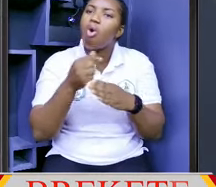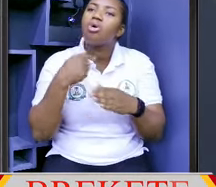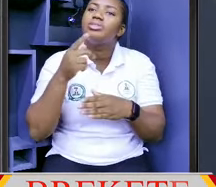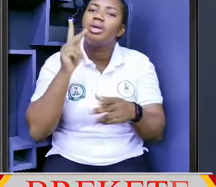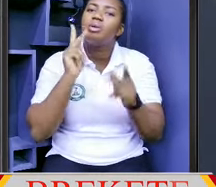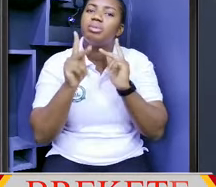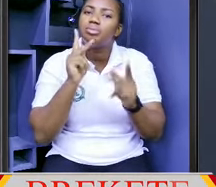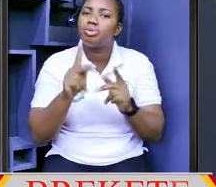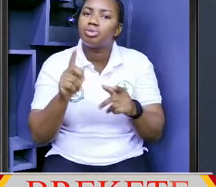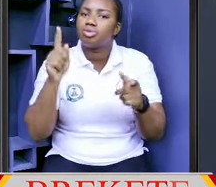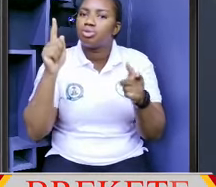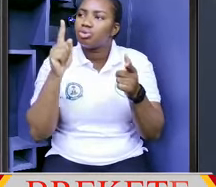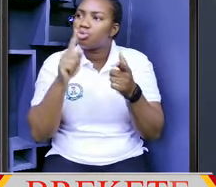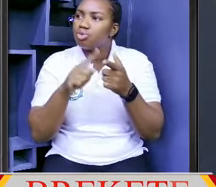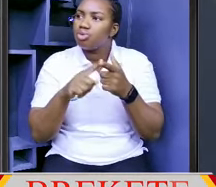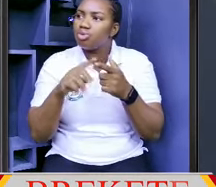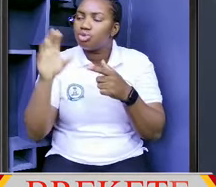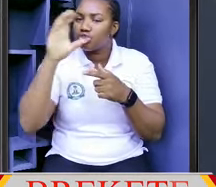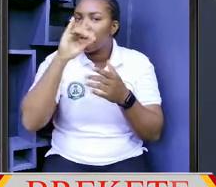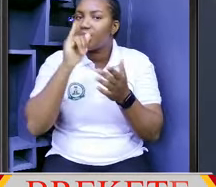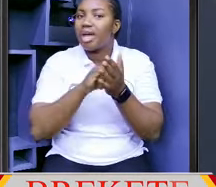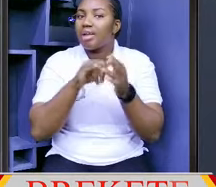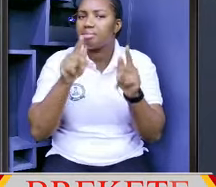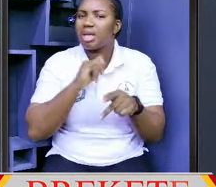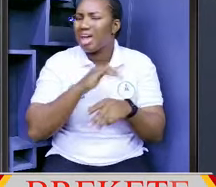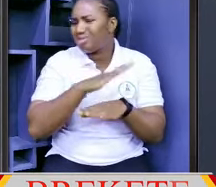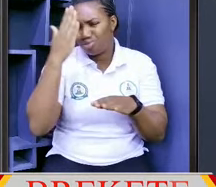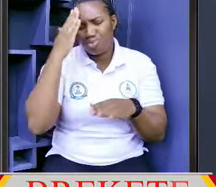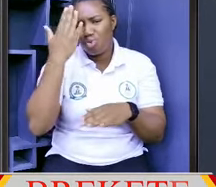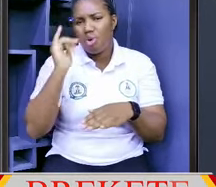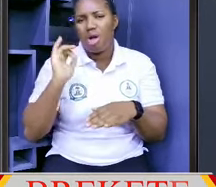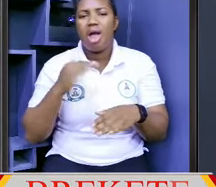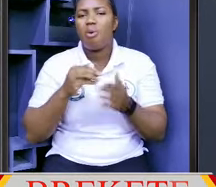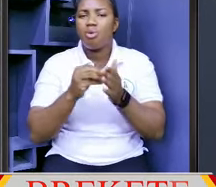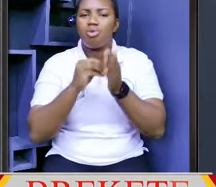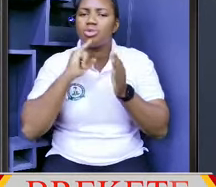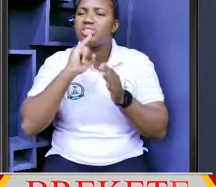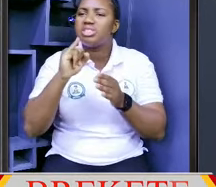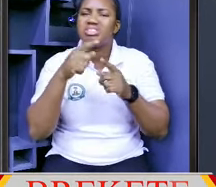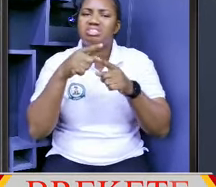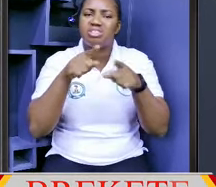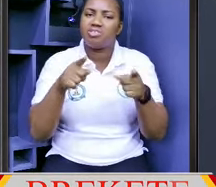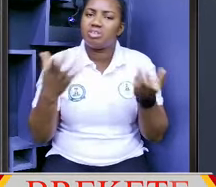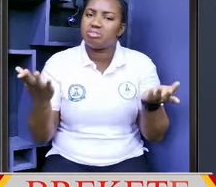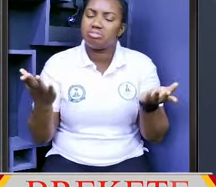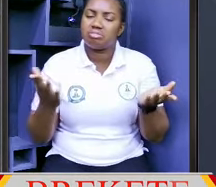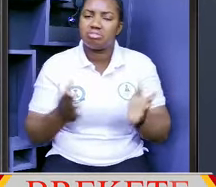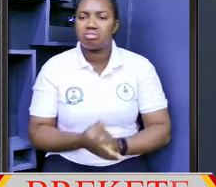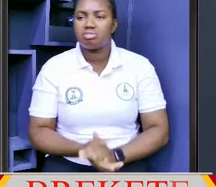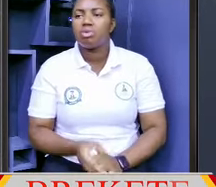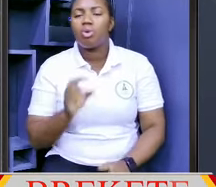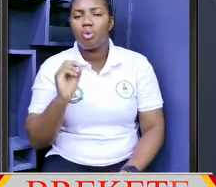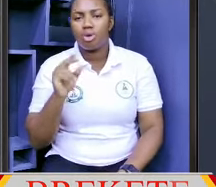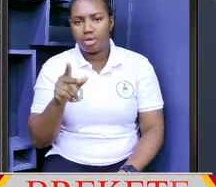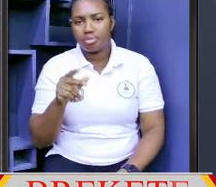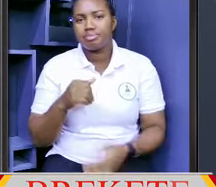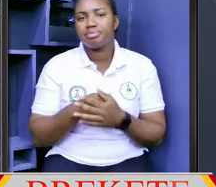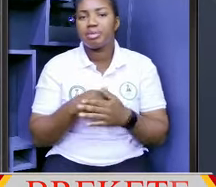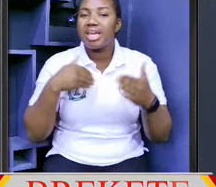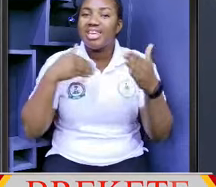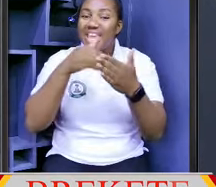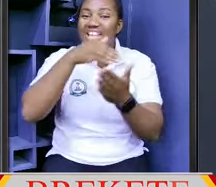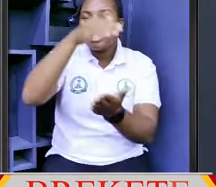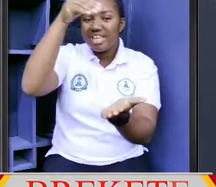With, I don't know where our own day, where our own day different. Okay. Near